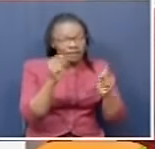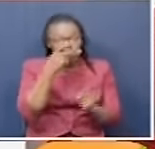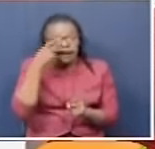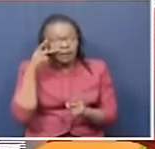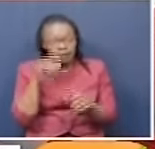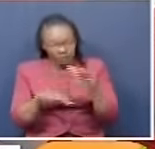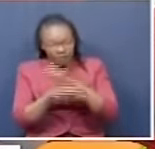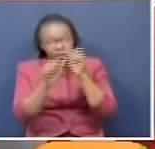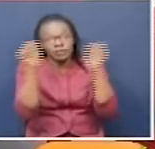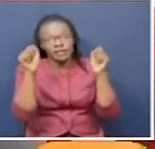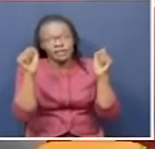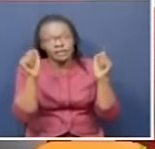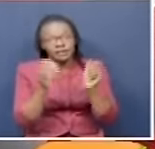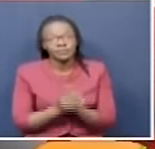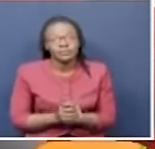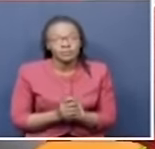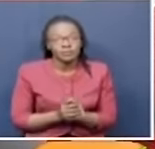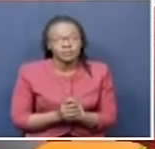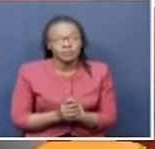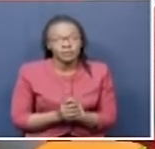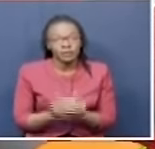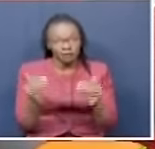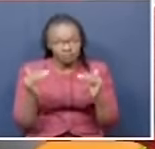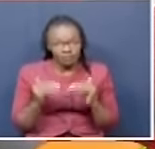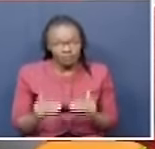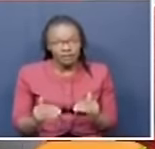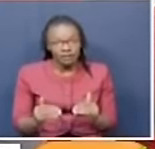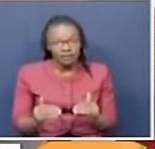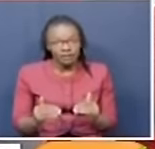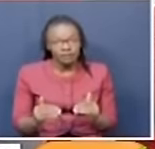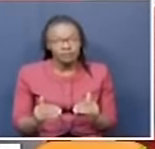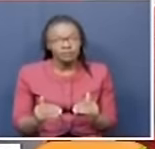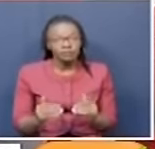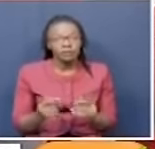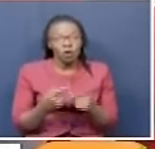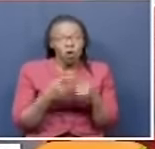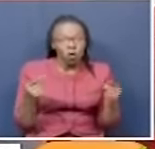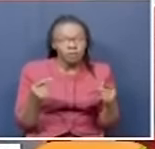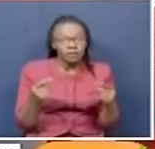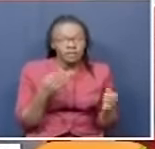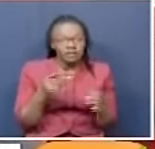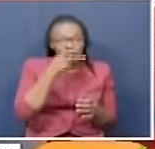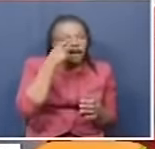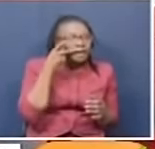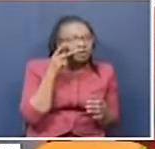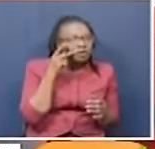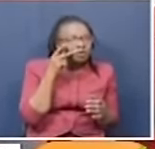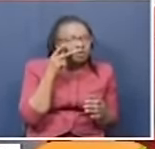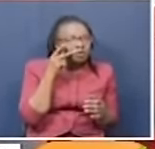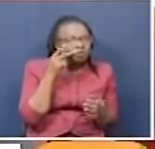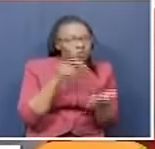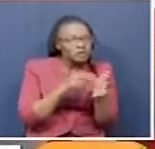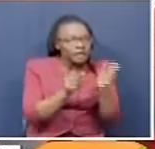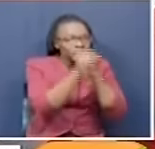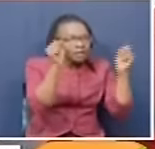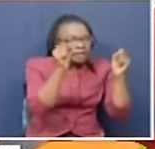the deputy president position. And then we have the opposite. If Kalonzo was the flag bearer and Raila